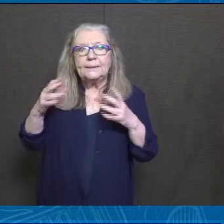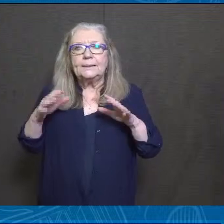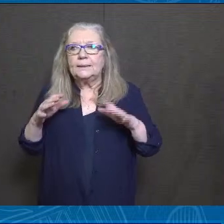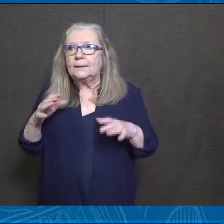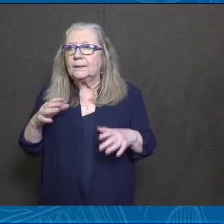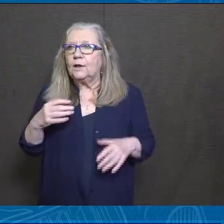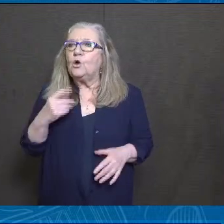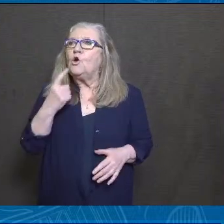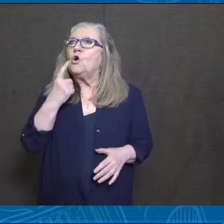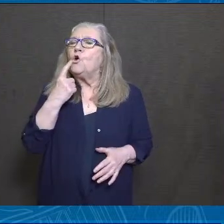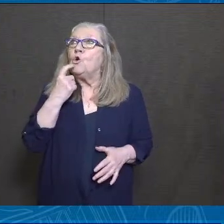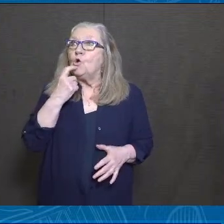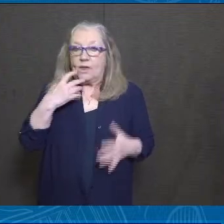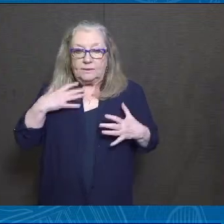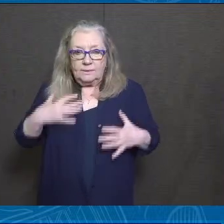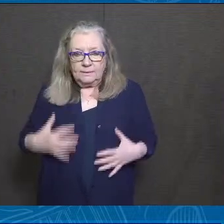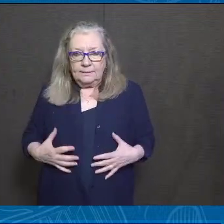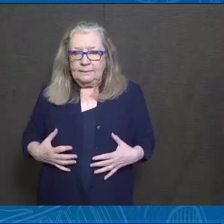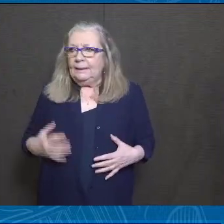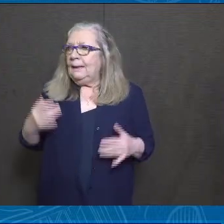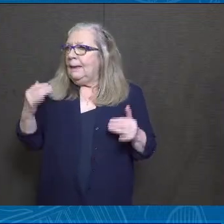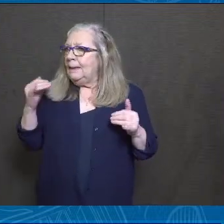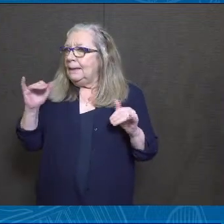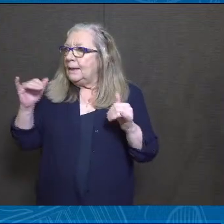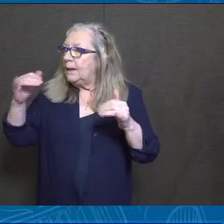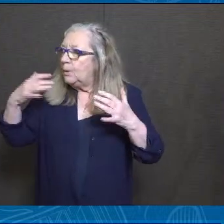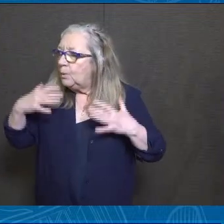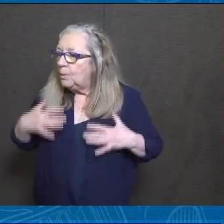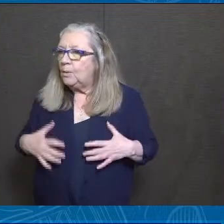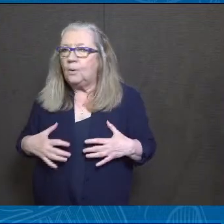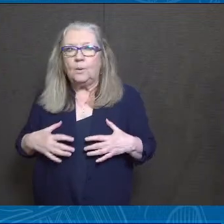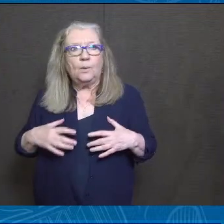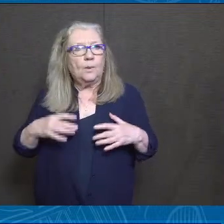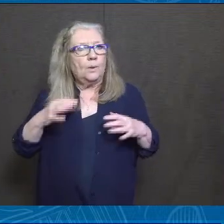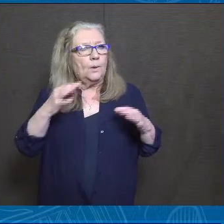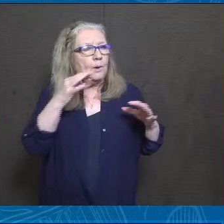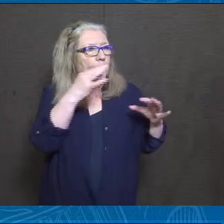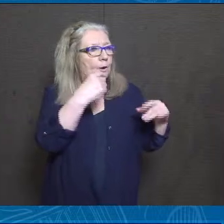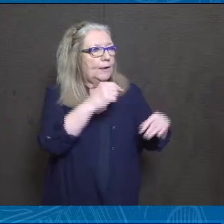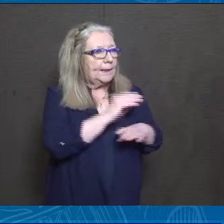red color and yellow and green,